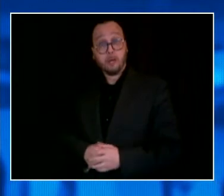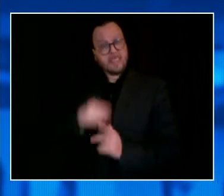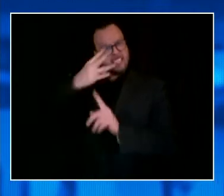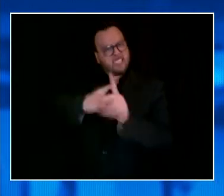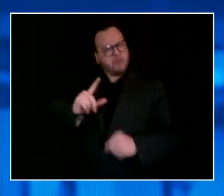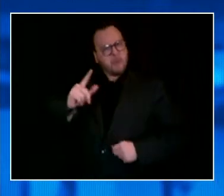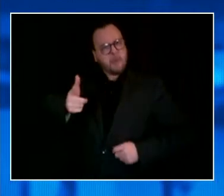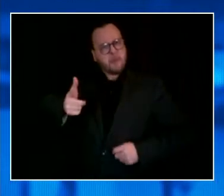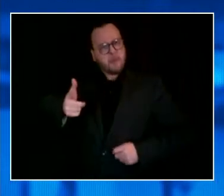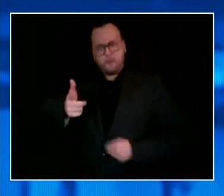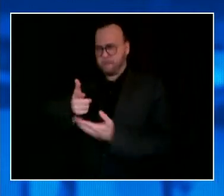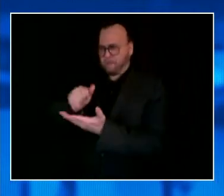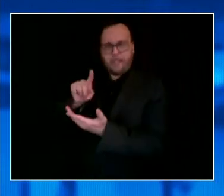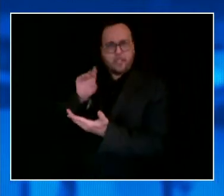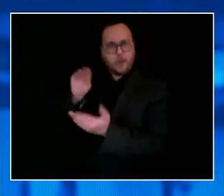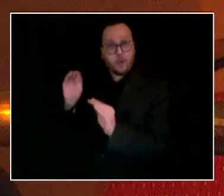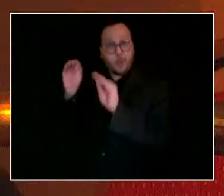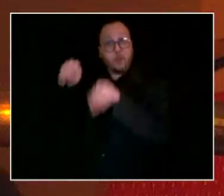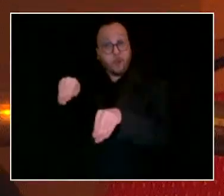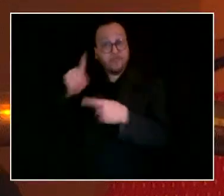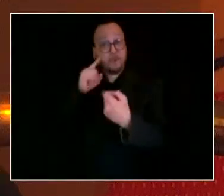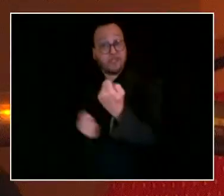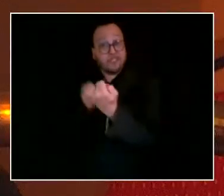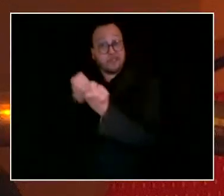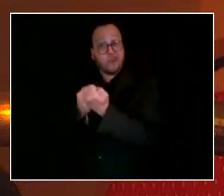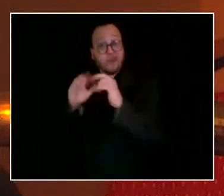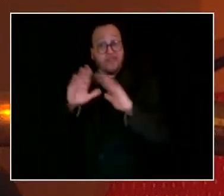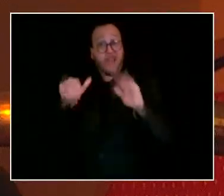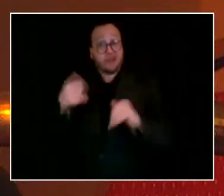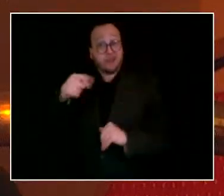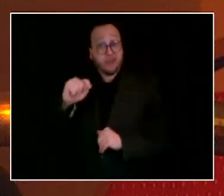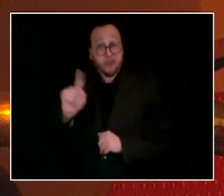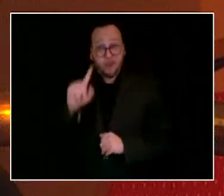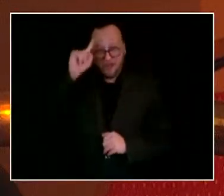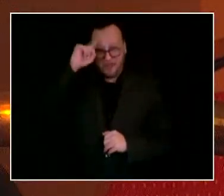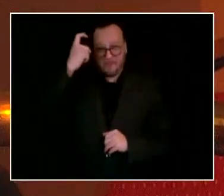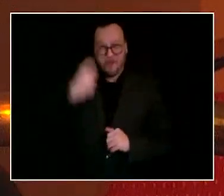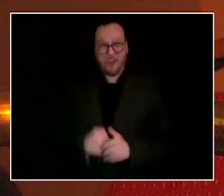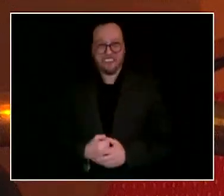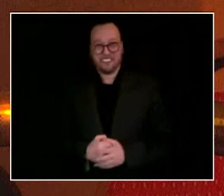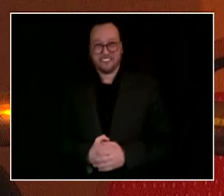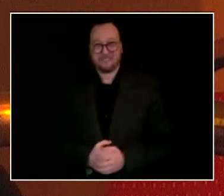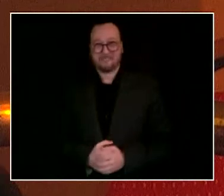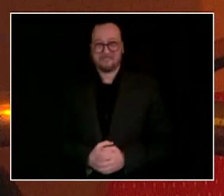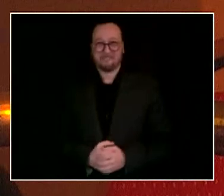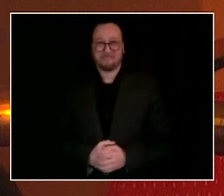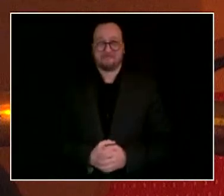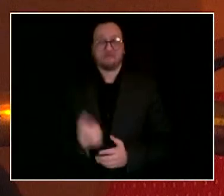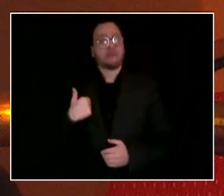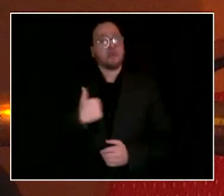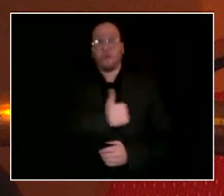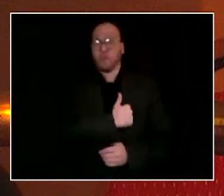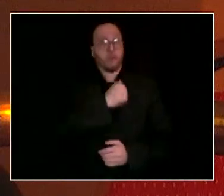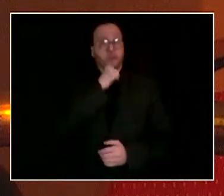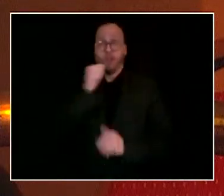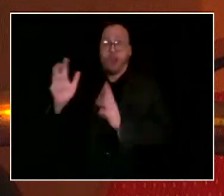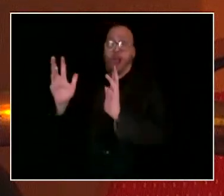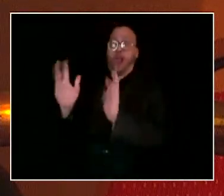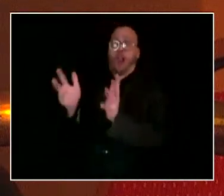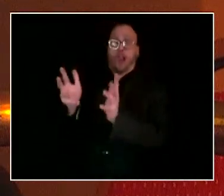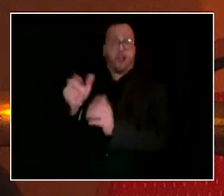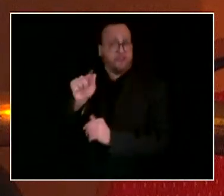Antonio moved into a supportive housing apartment in the Bronx. We will not walk away from Antonio, New